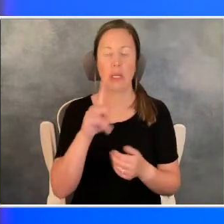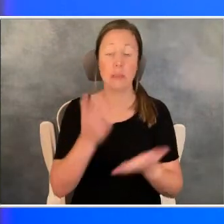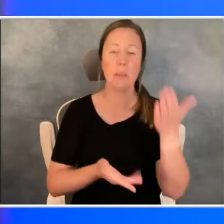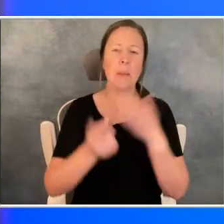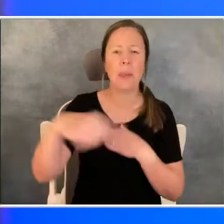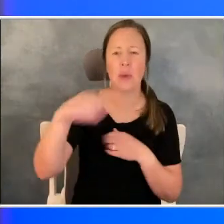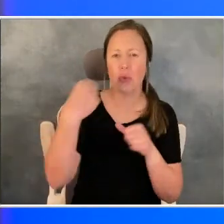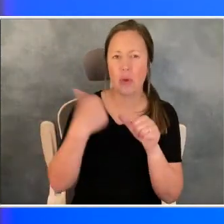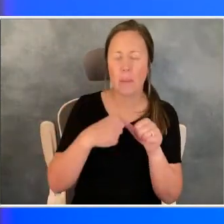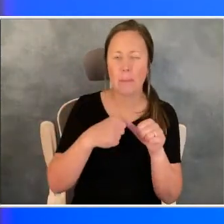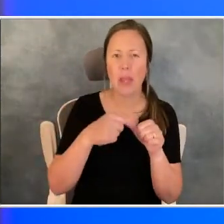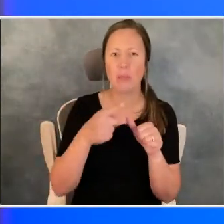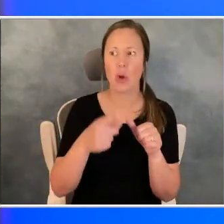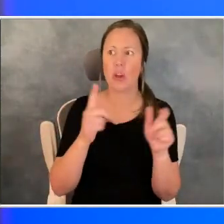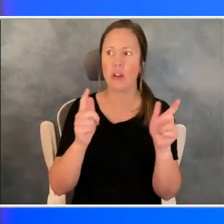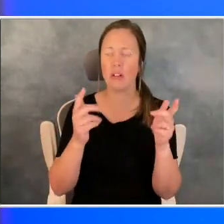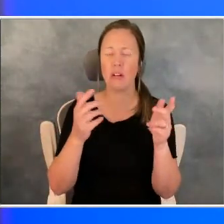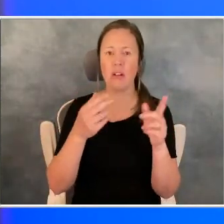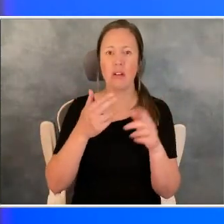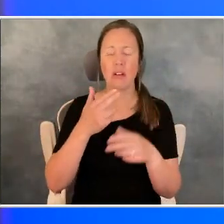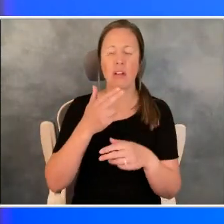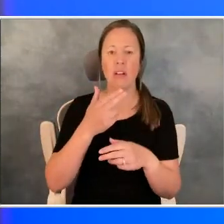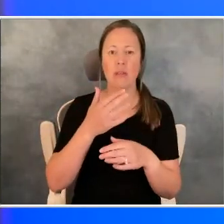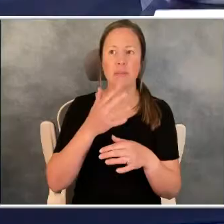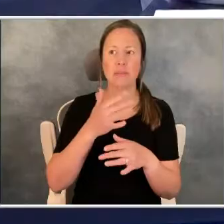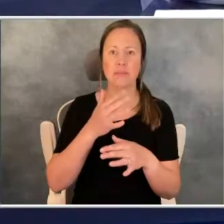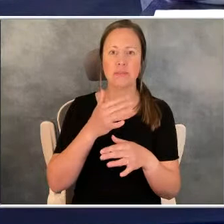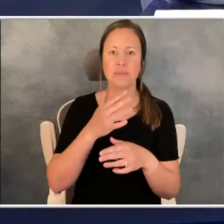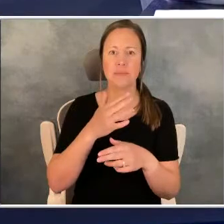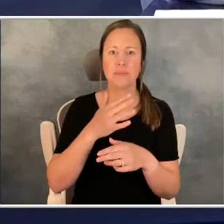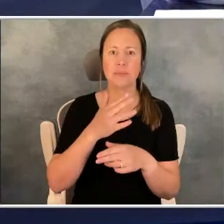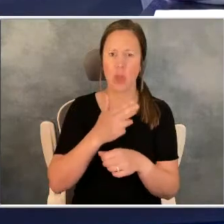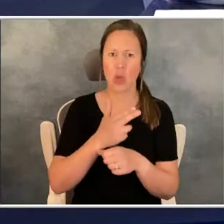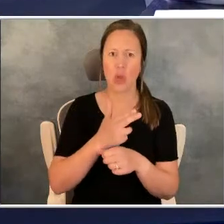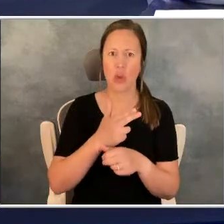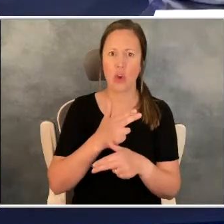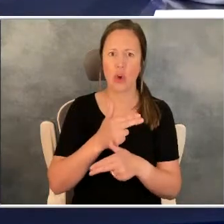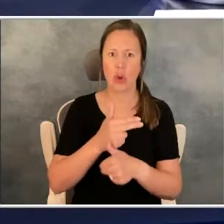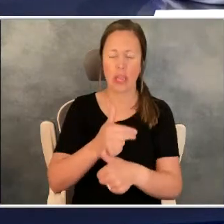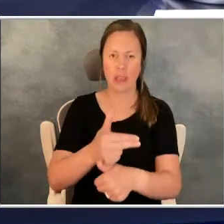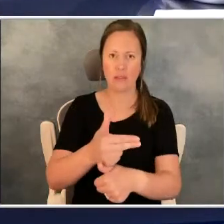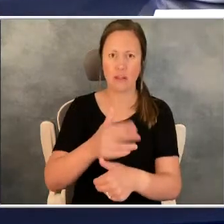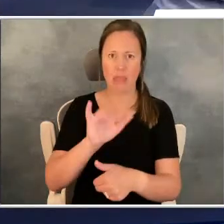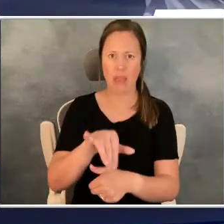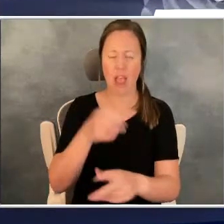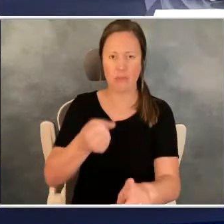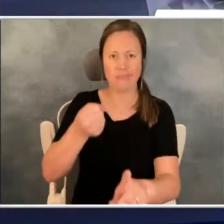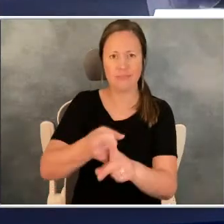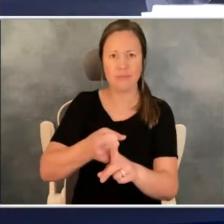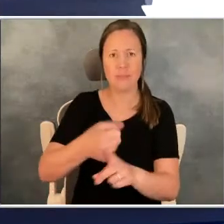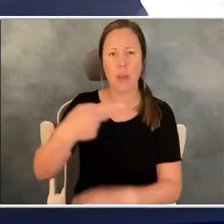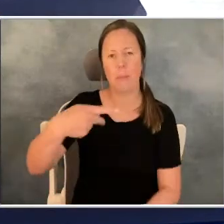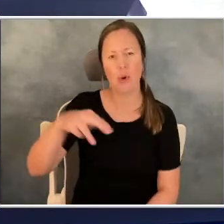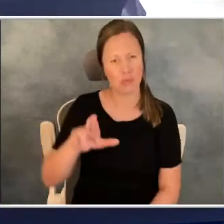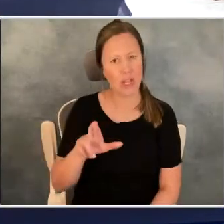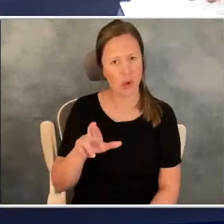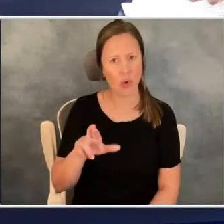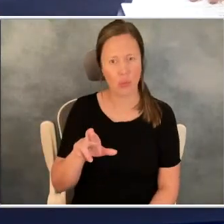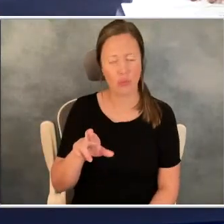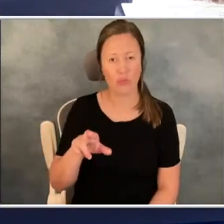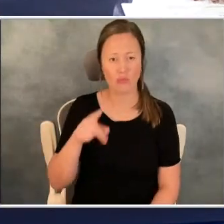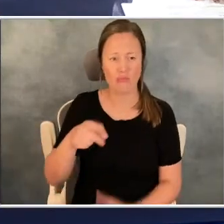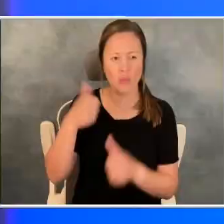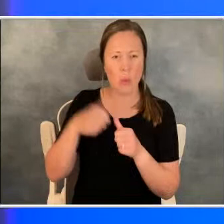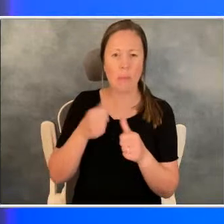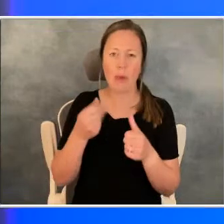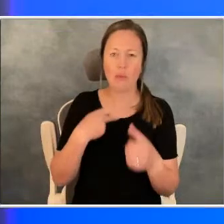large hurricane hit Puerto Rico. Yeah, I remember that. That was not good. Which crazily, like